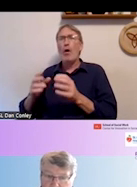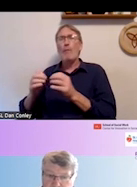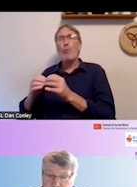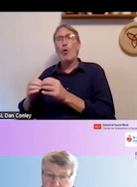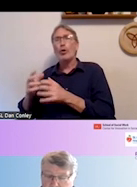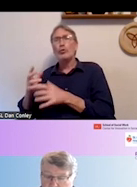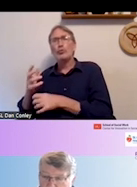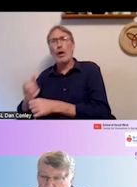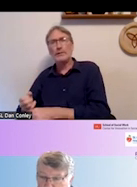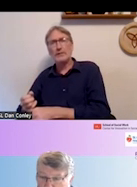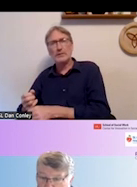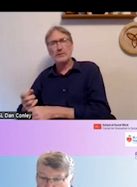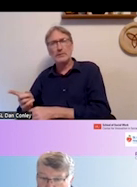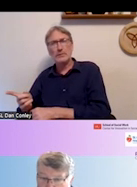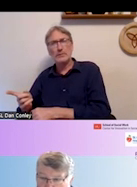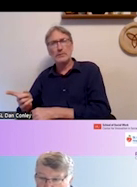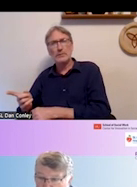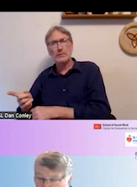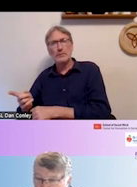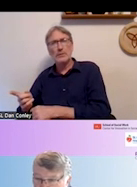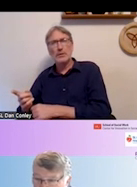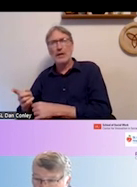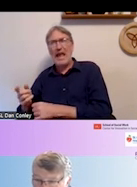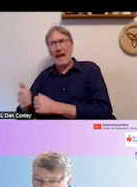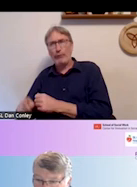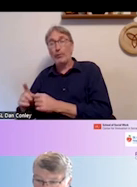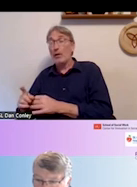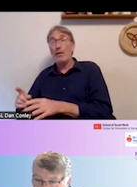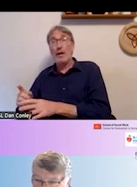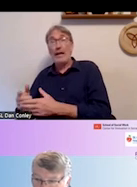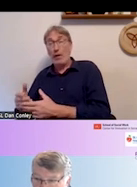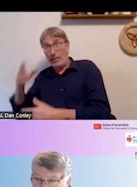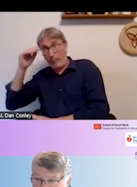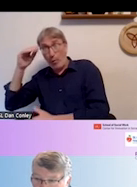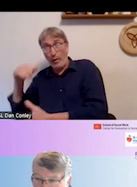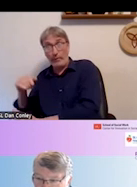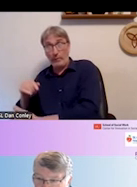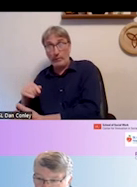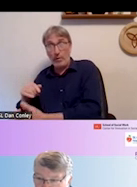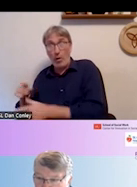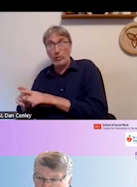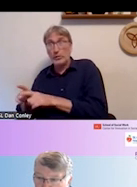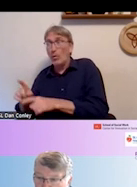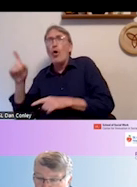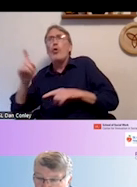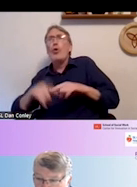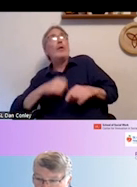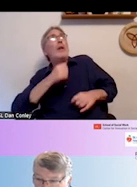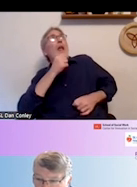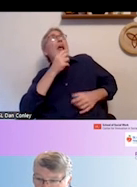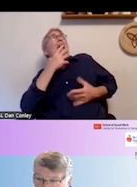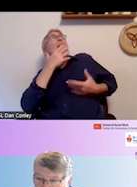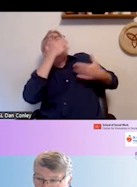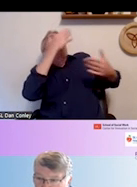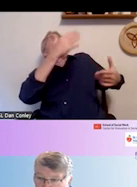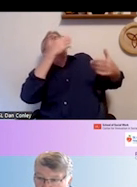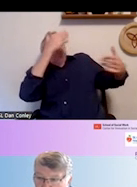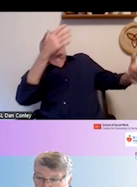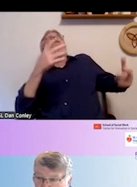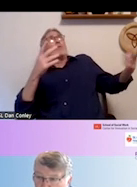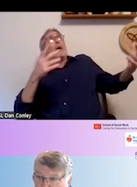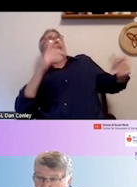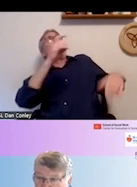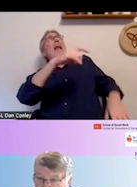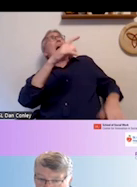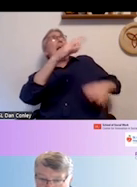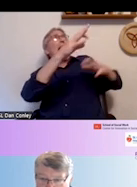the partnership for everyone involved, including Isaiah, who, you know, can't express his appreciation or his needs, but